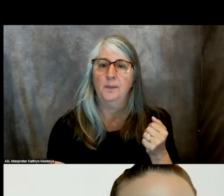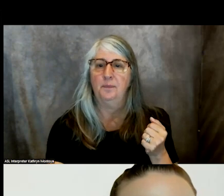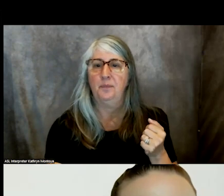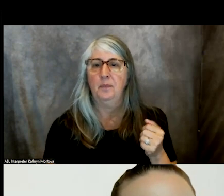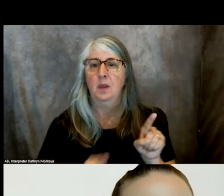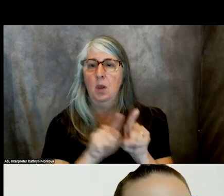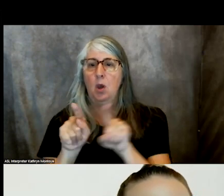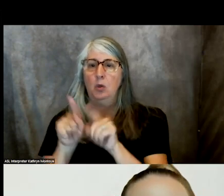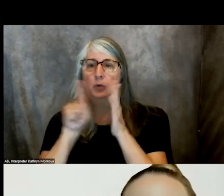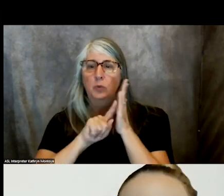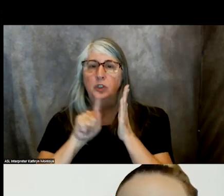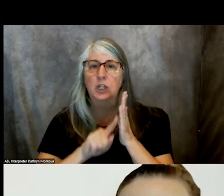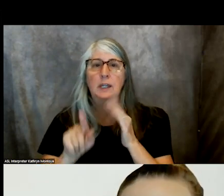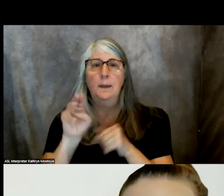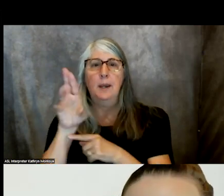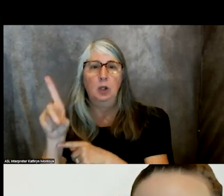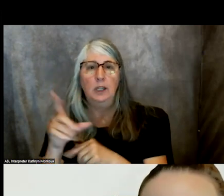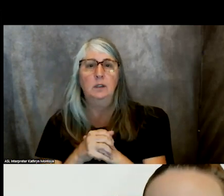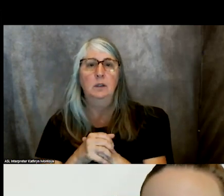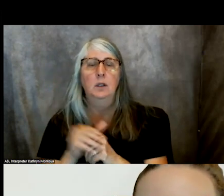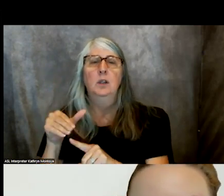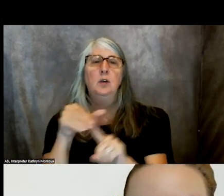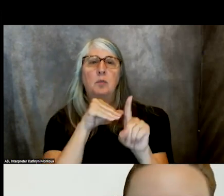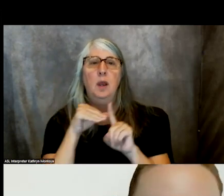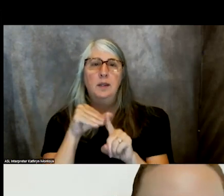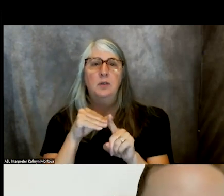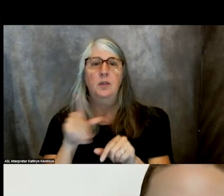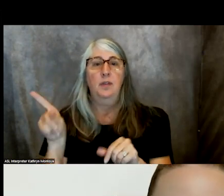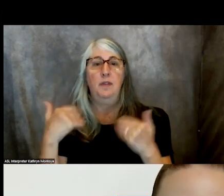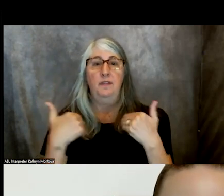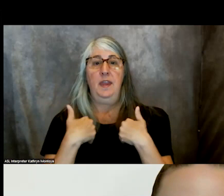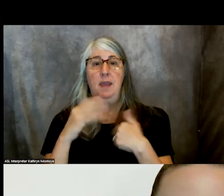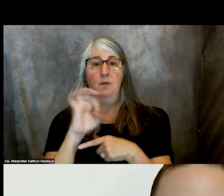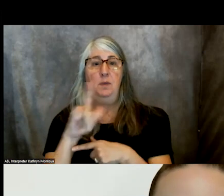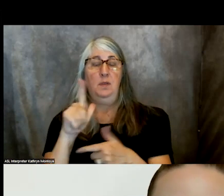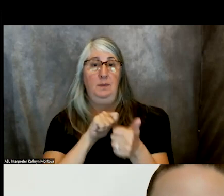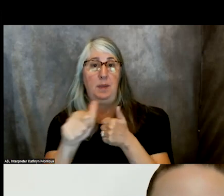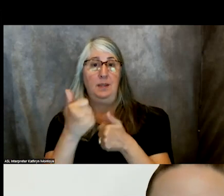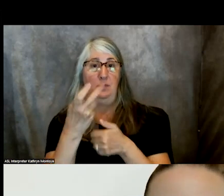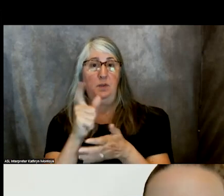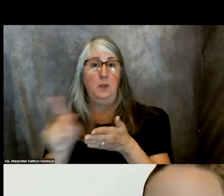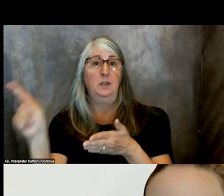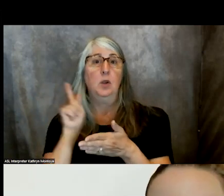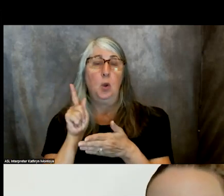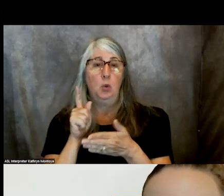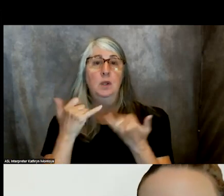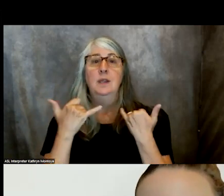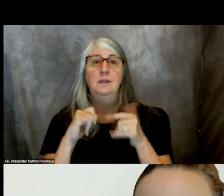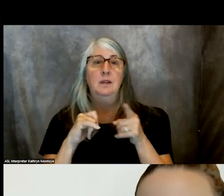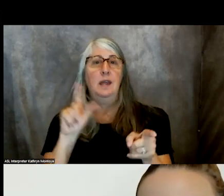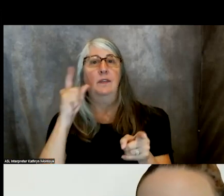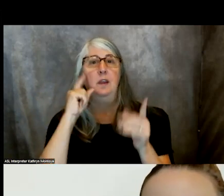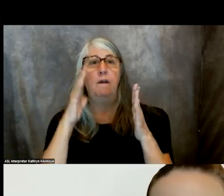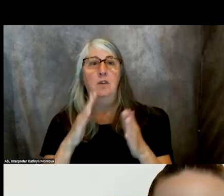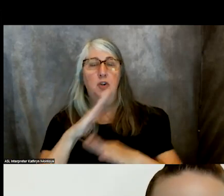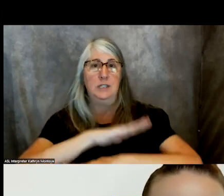also in Maryland, just a reminder, they have a fee bill that has passed as of a couple weeks ago. Still sitting at the governor's desk, but